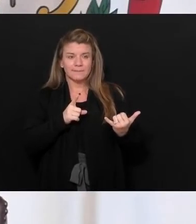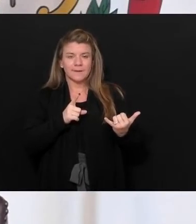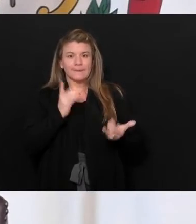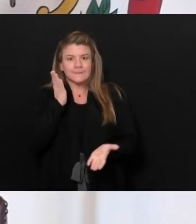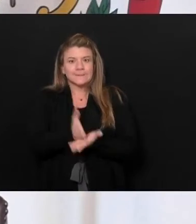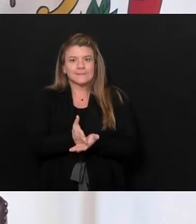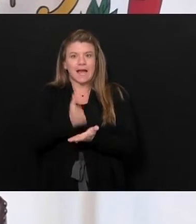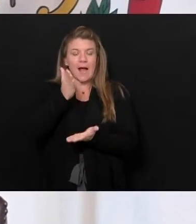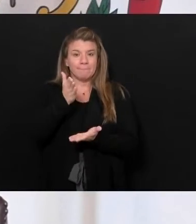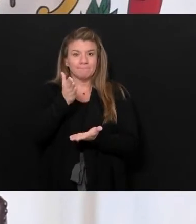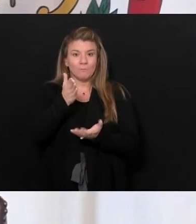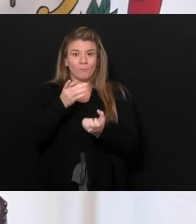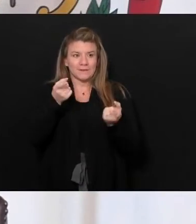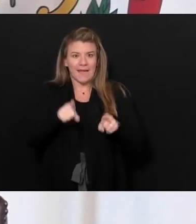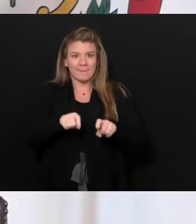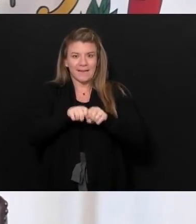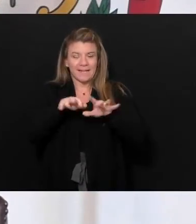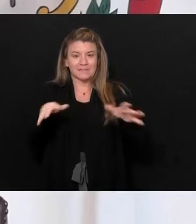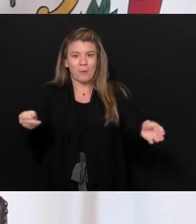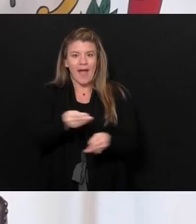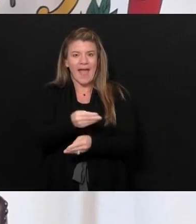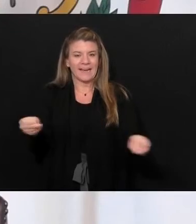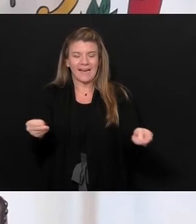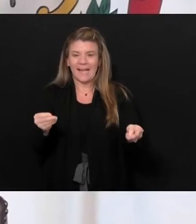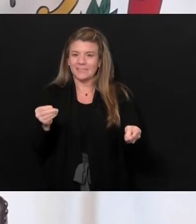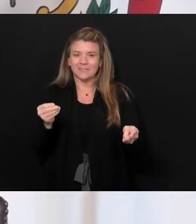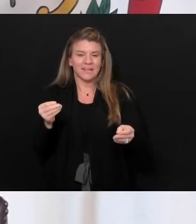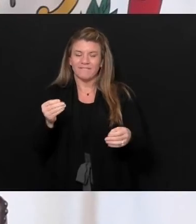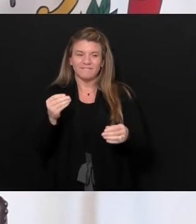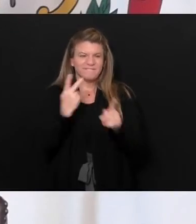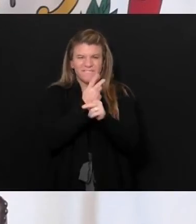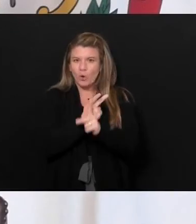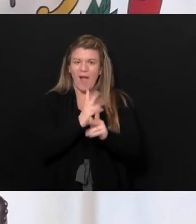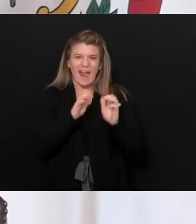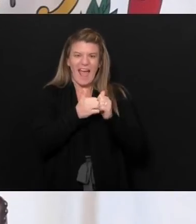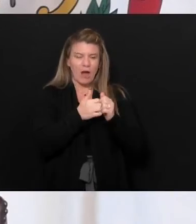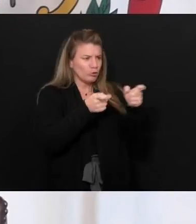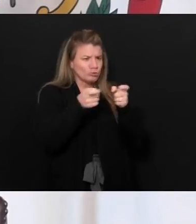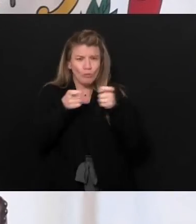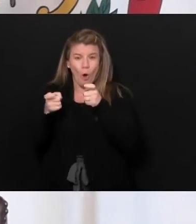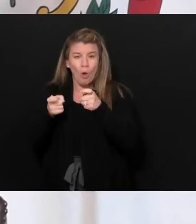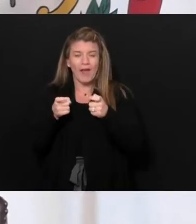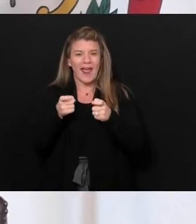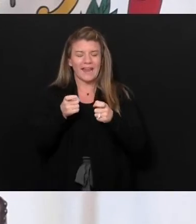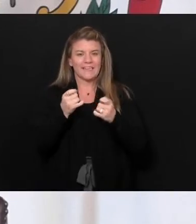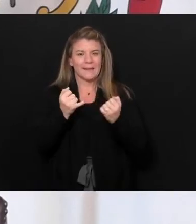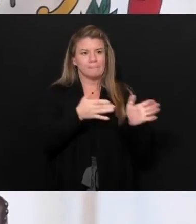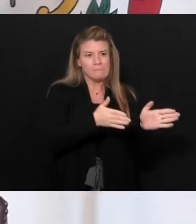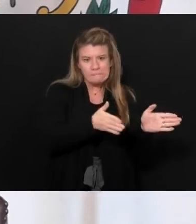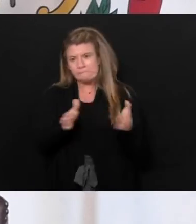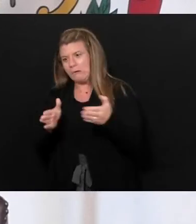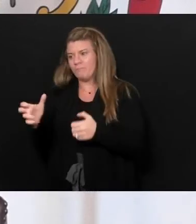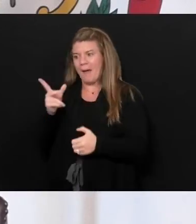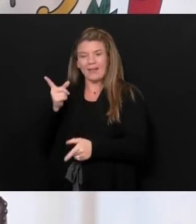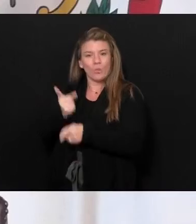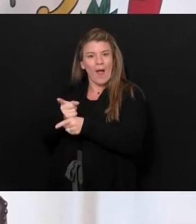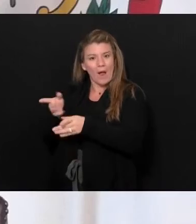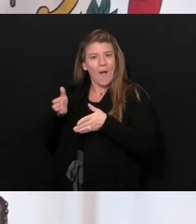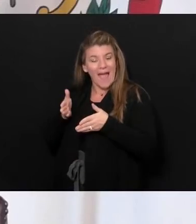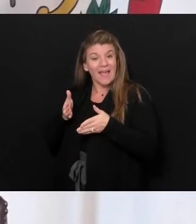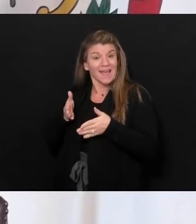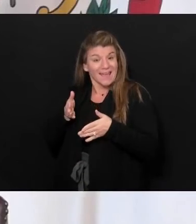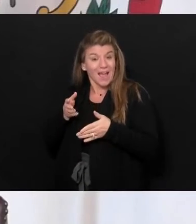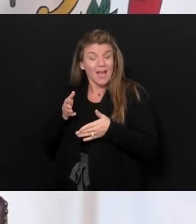stop this thing in its tracks and put a real dent in the whole thing and get this thing moving back our way. And not only do we